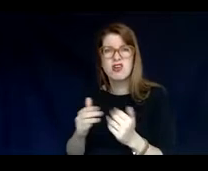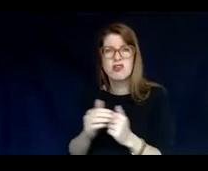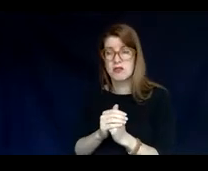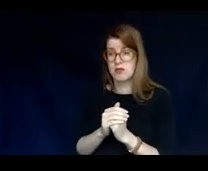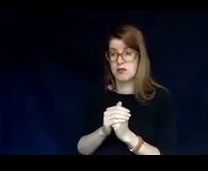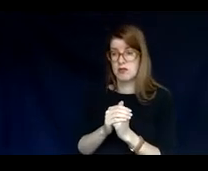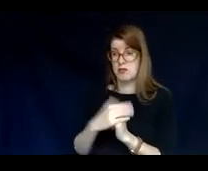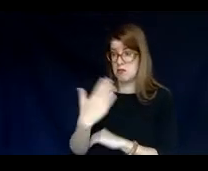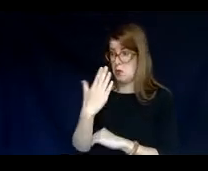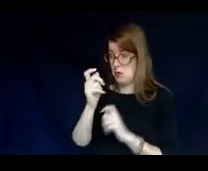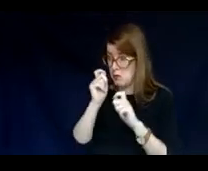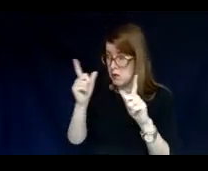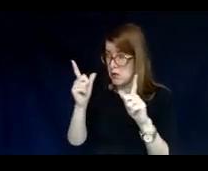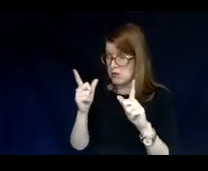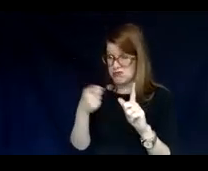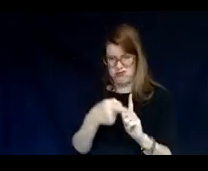there.